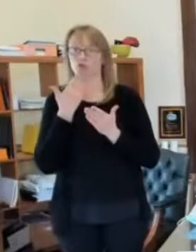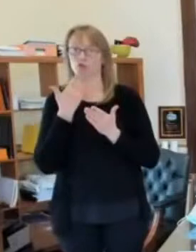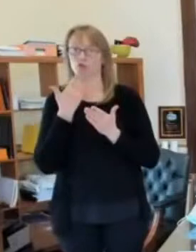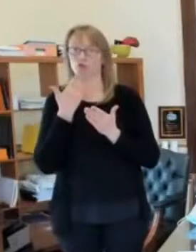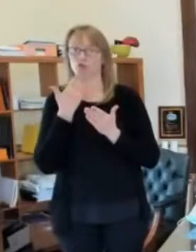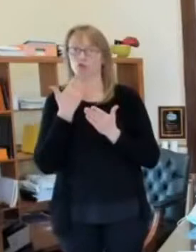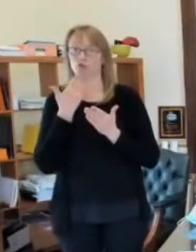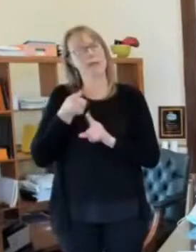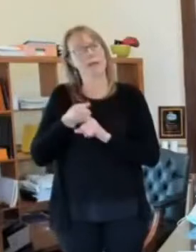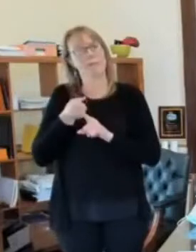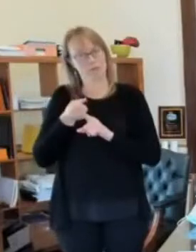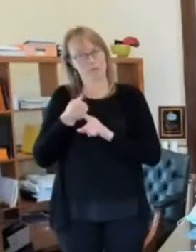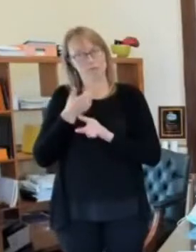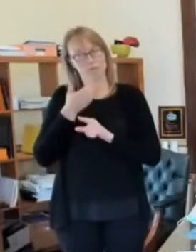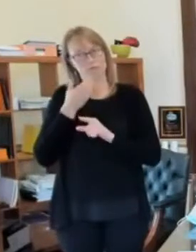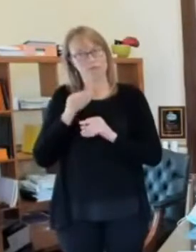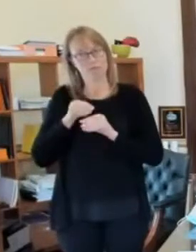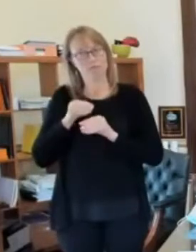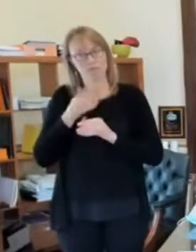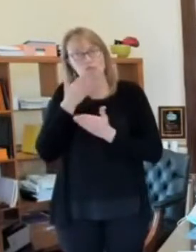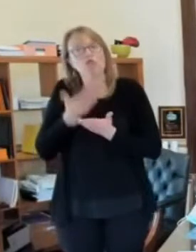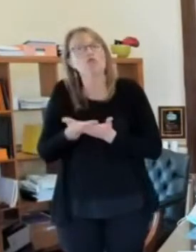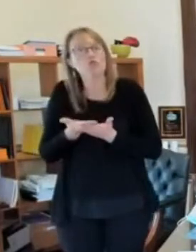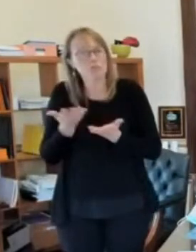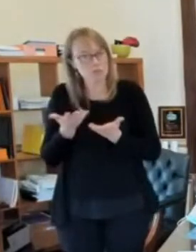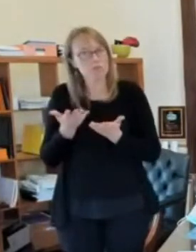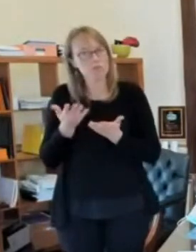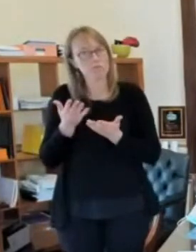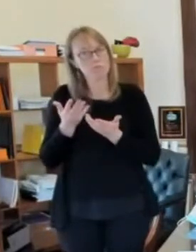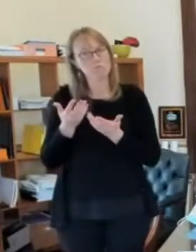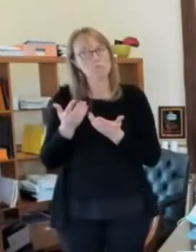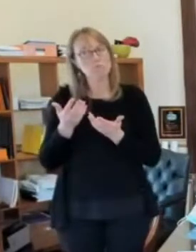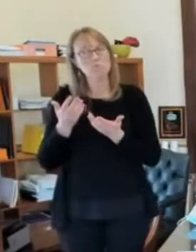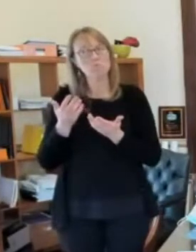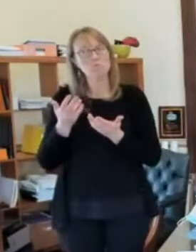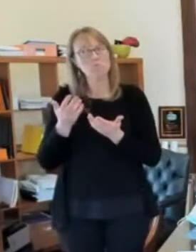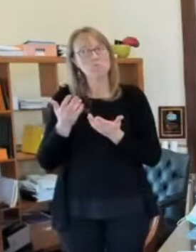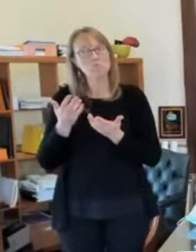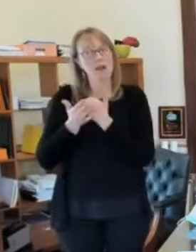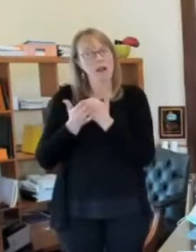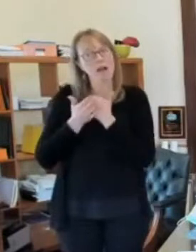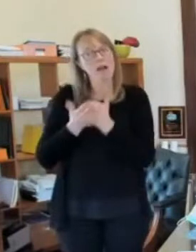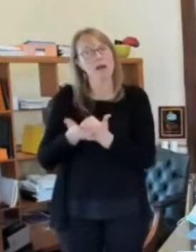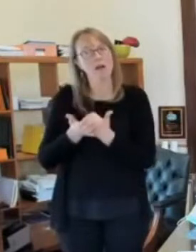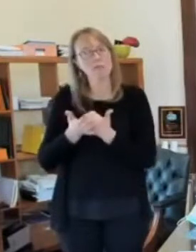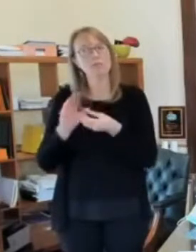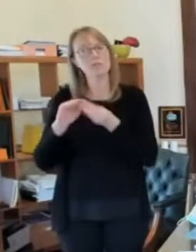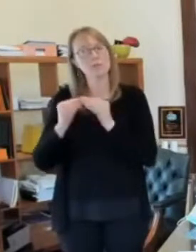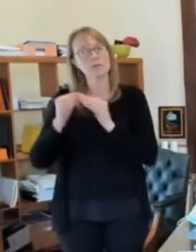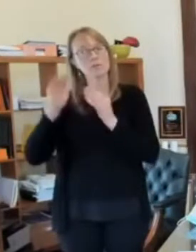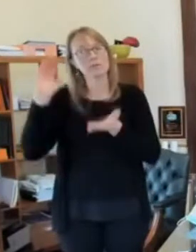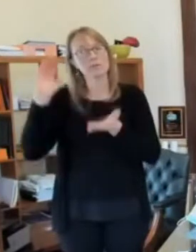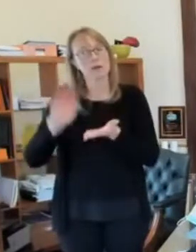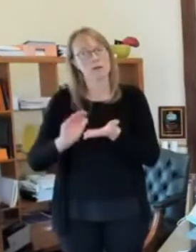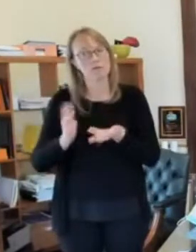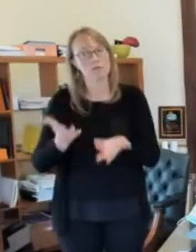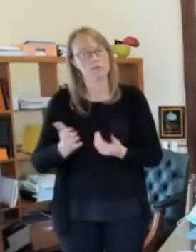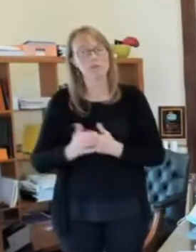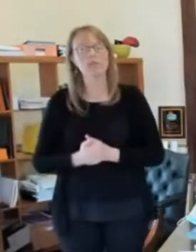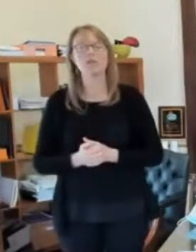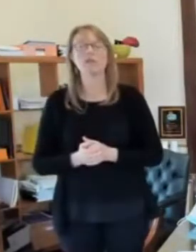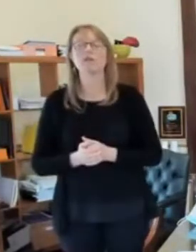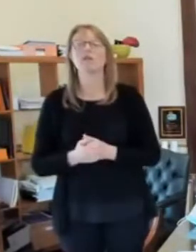to know about, the vaccine. When can I get my vaccination?